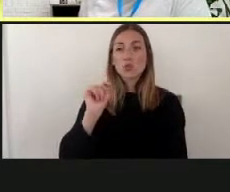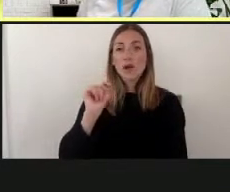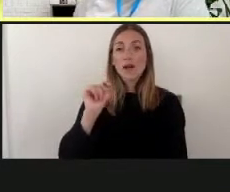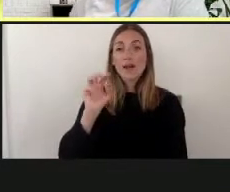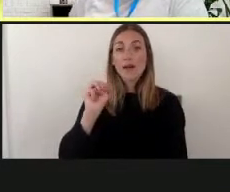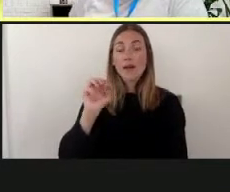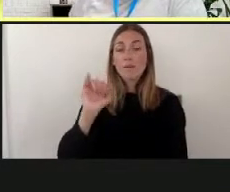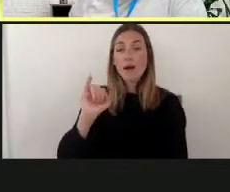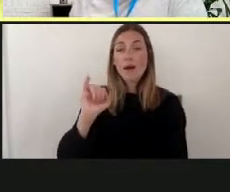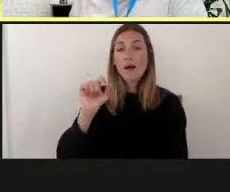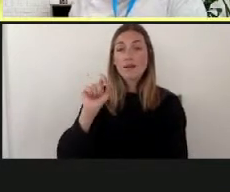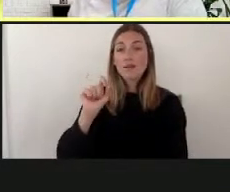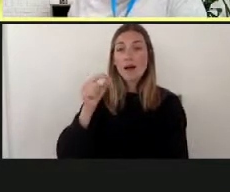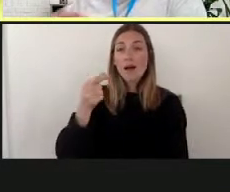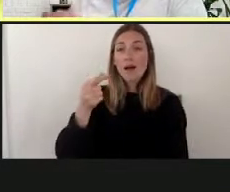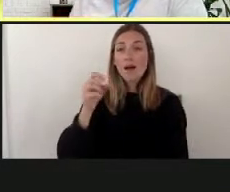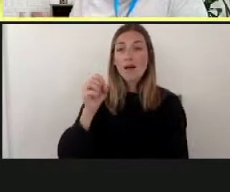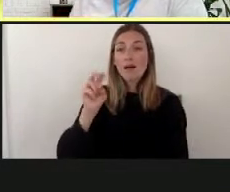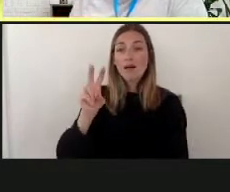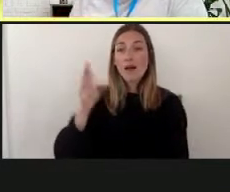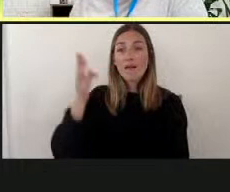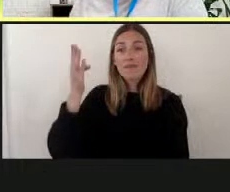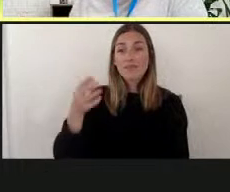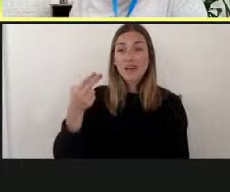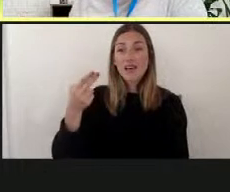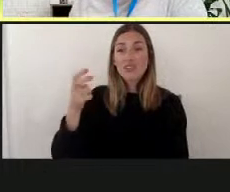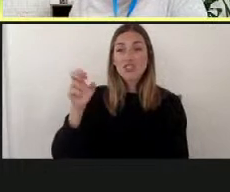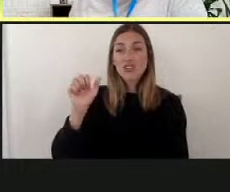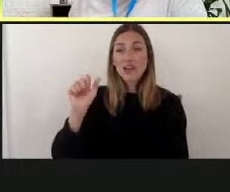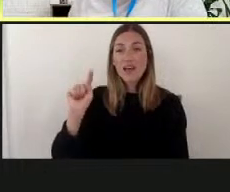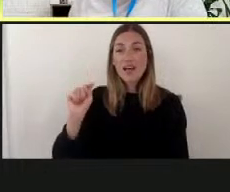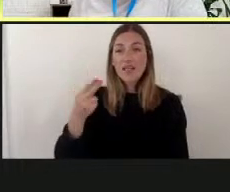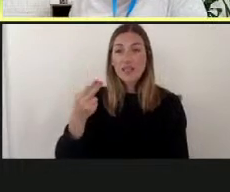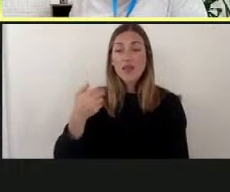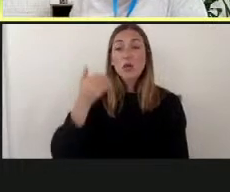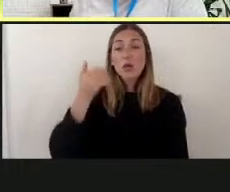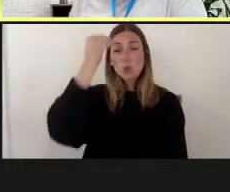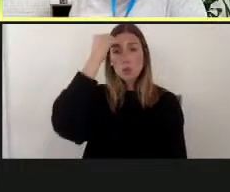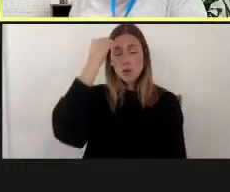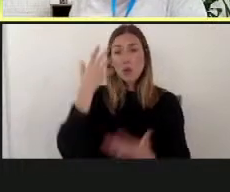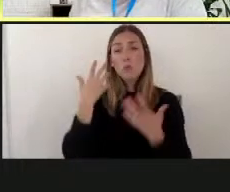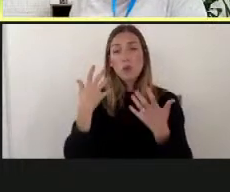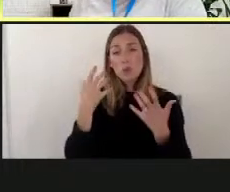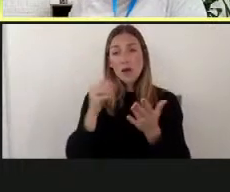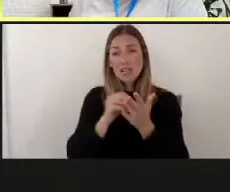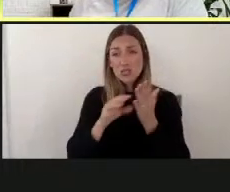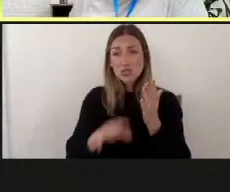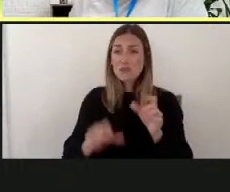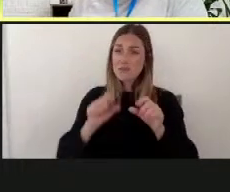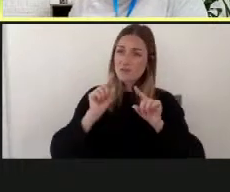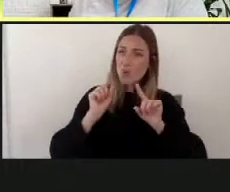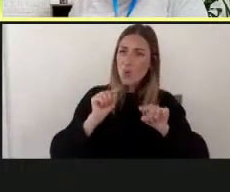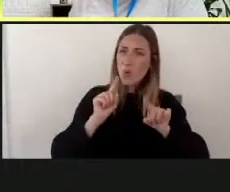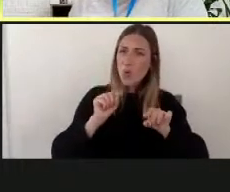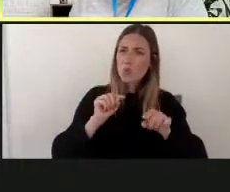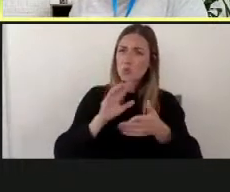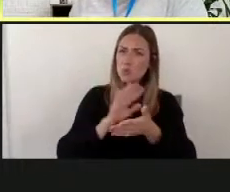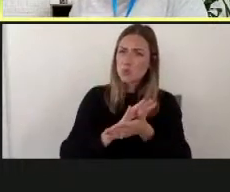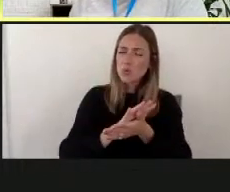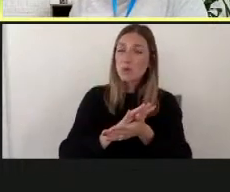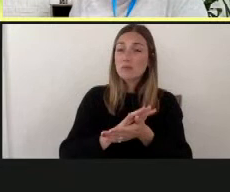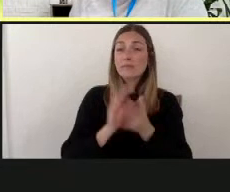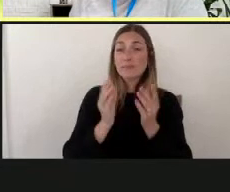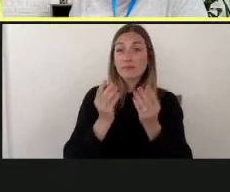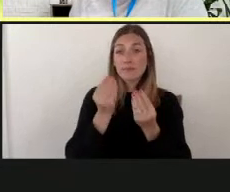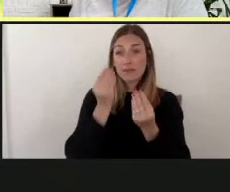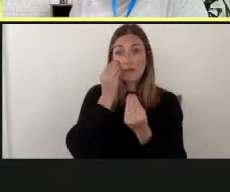detroitmi.gov/health, because we know to help keep our students in school, having the information